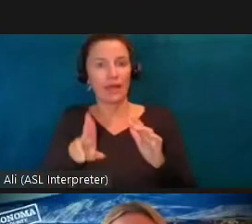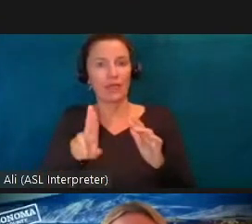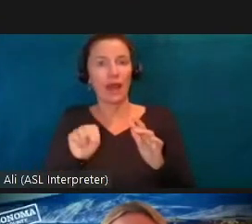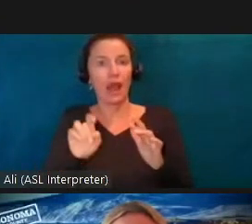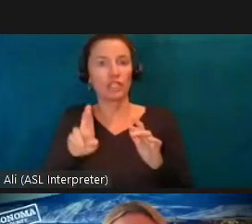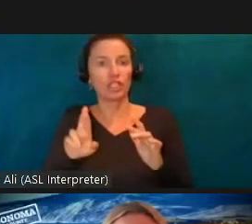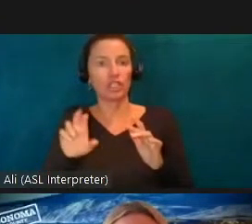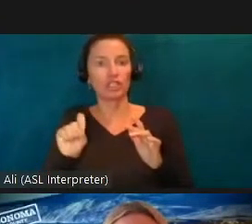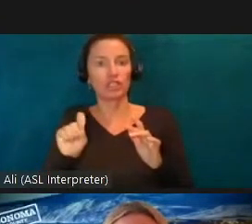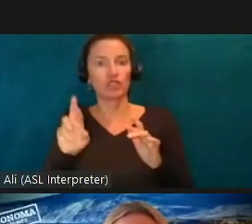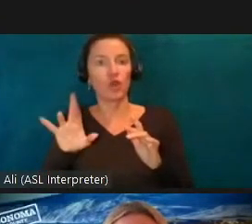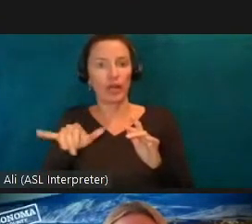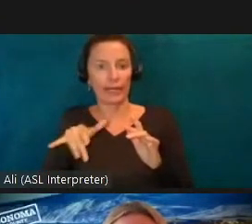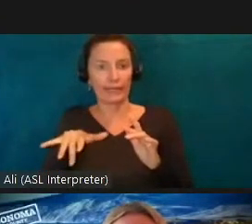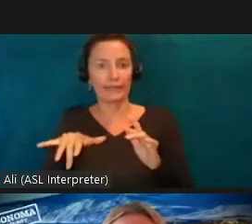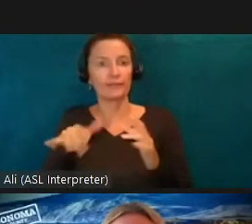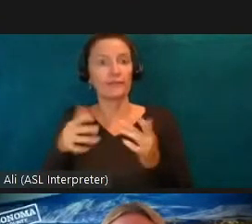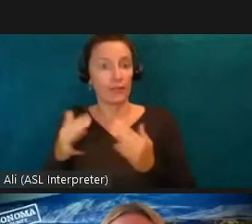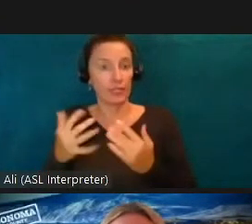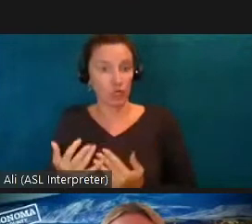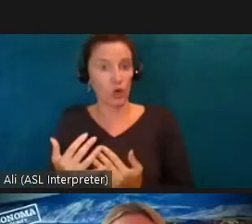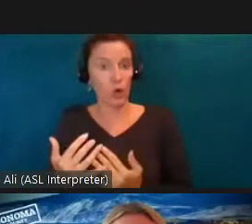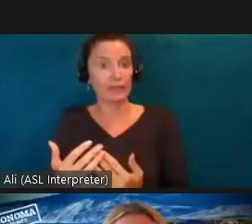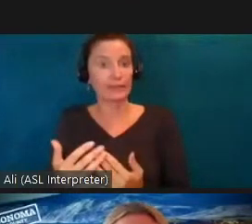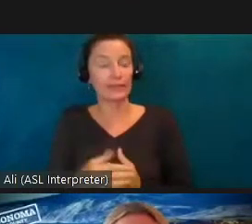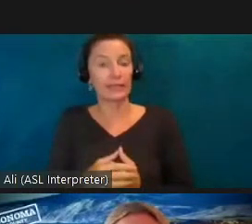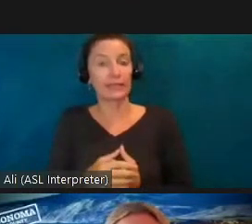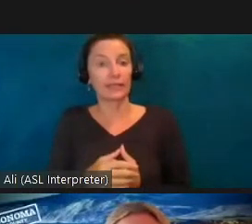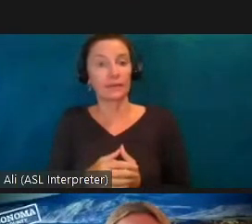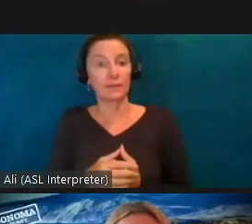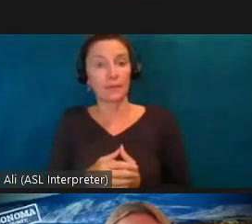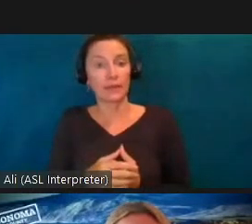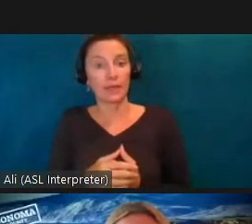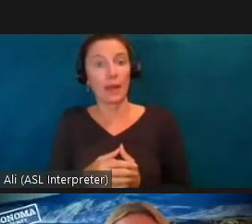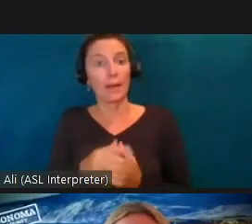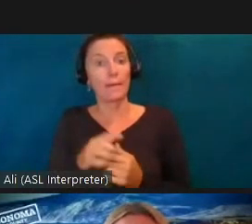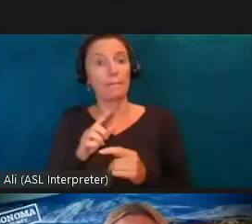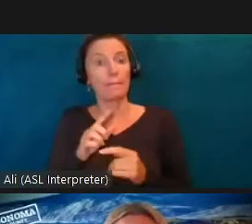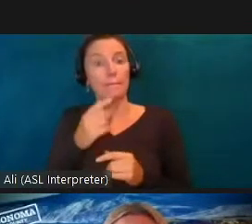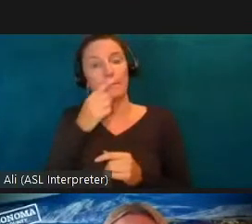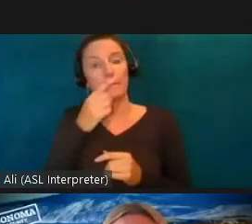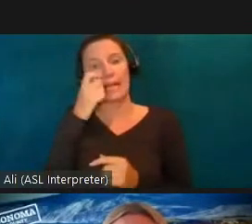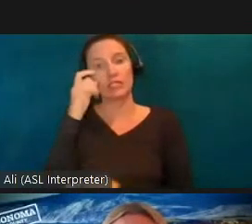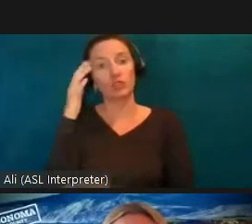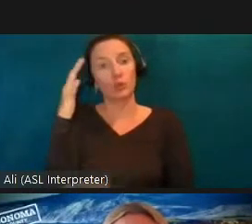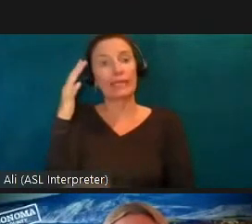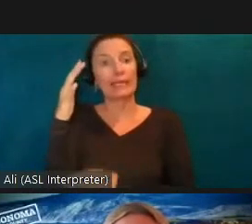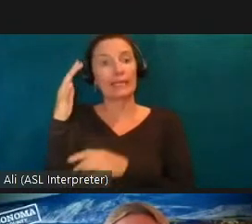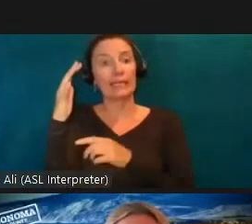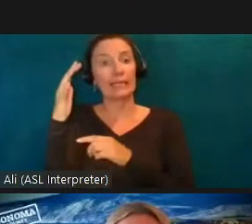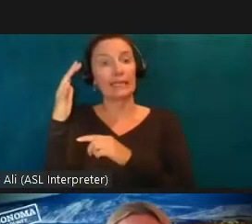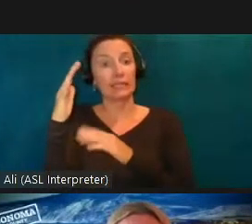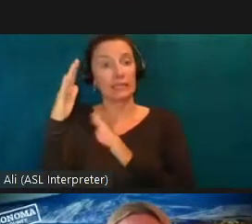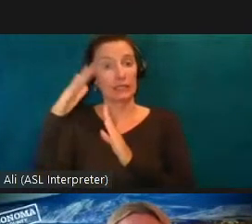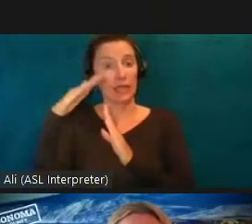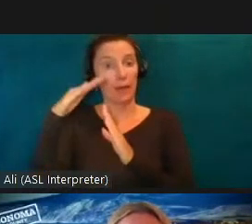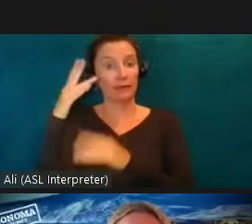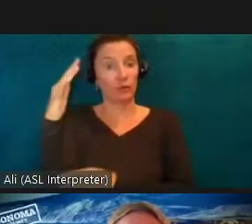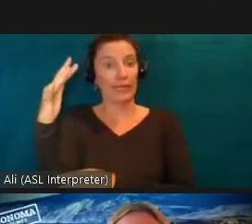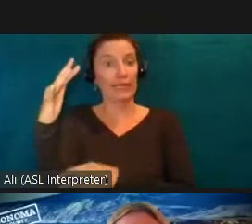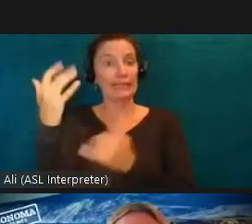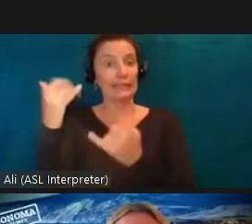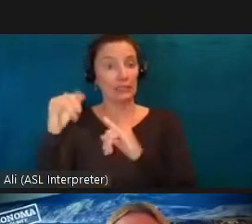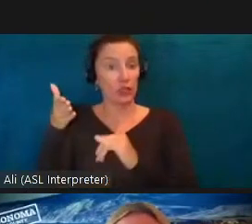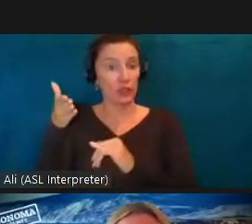burn away from the tower. However, because the canopy of those trees is still intact, that was cured